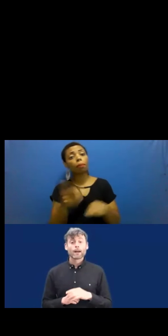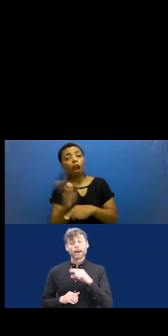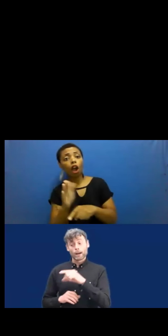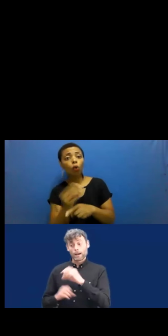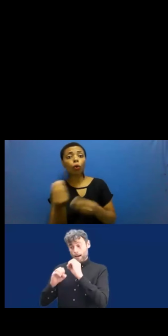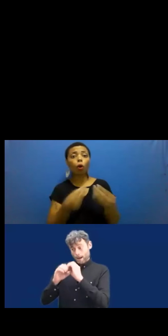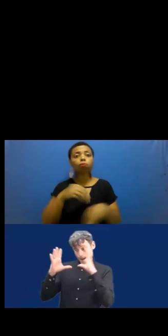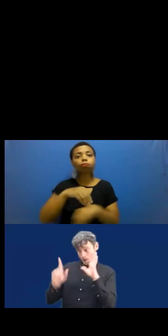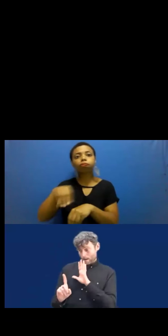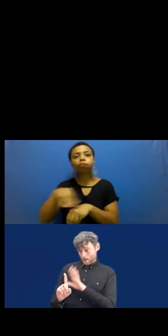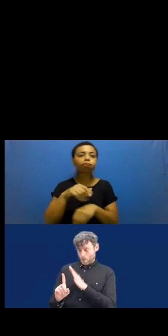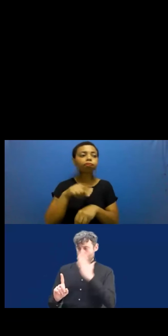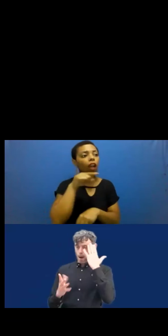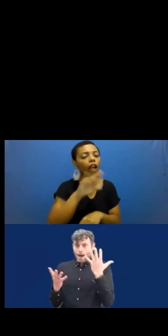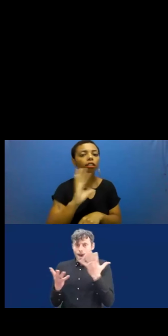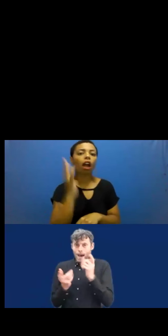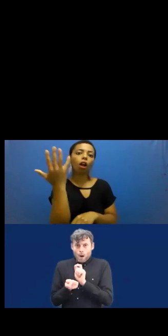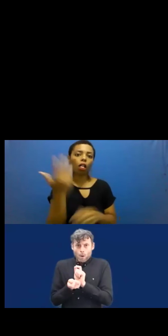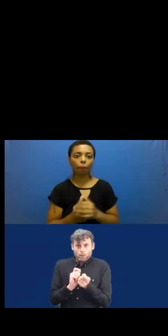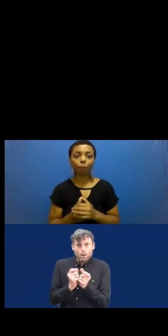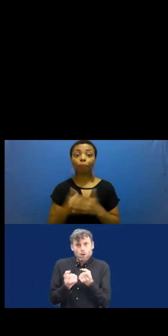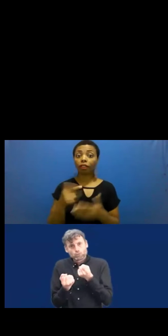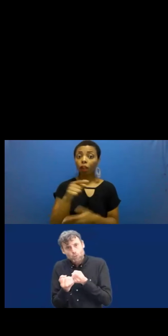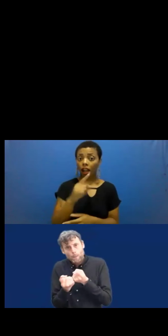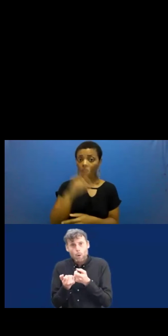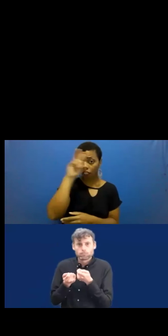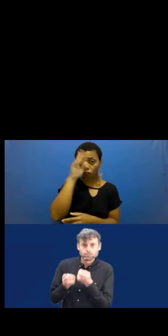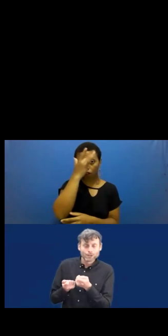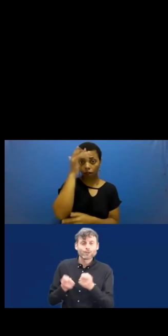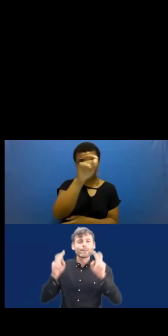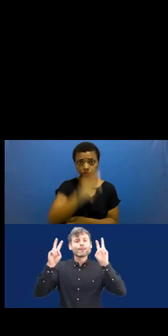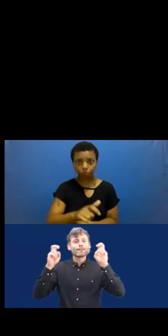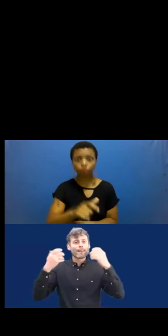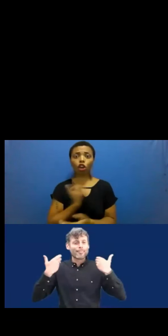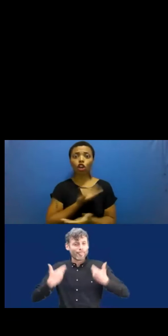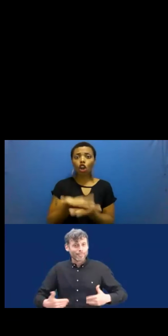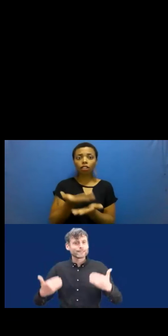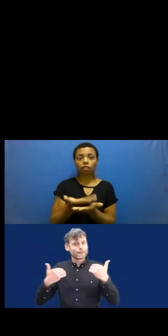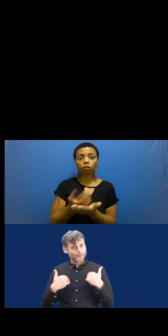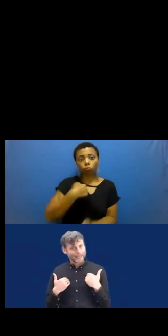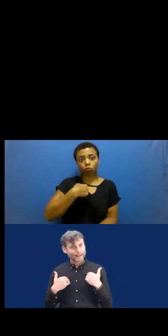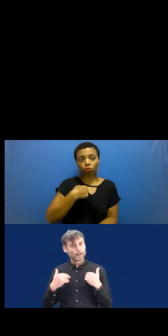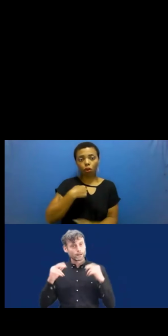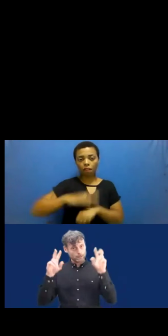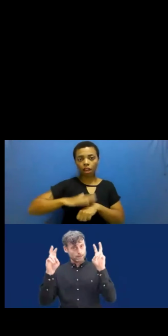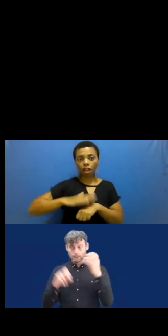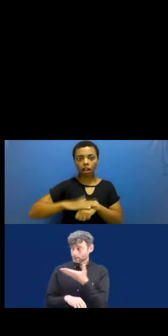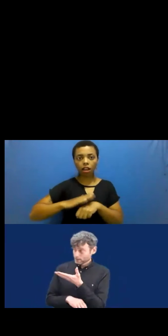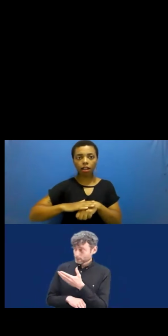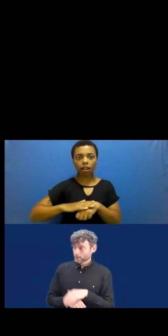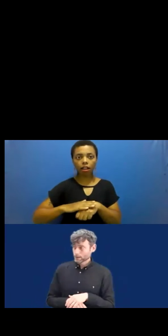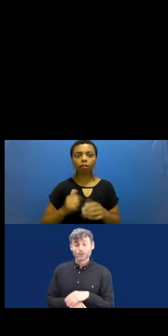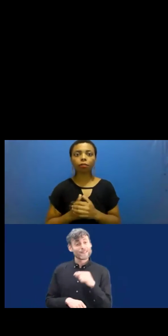single case study is entitled "This is Me," and it's an effort to achieve this